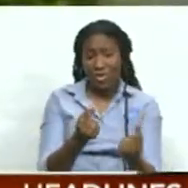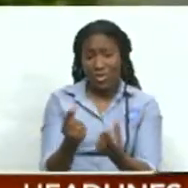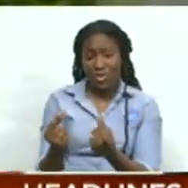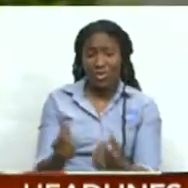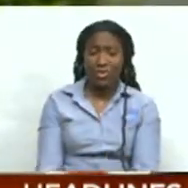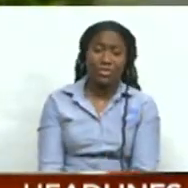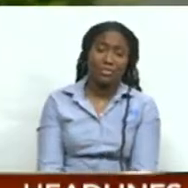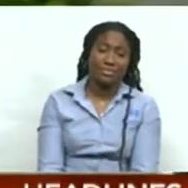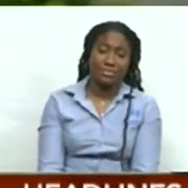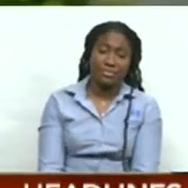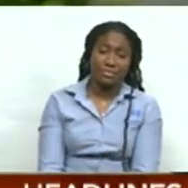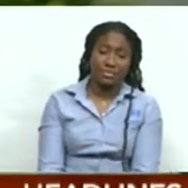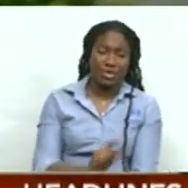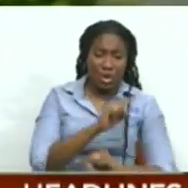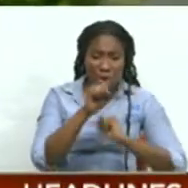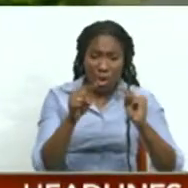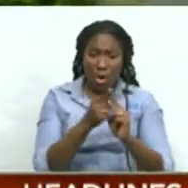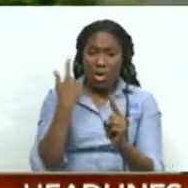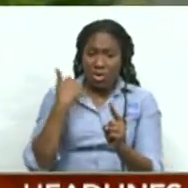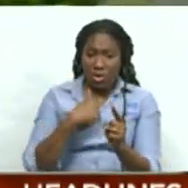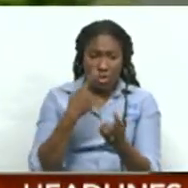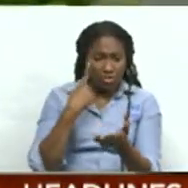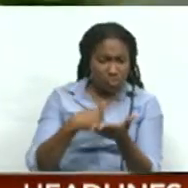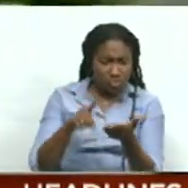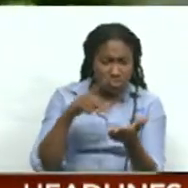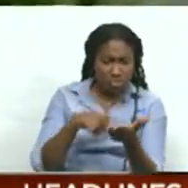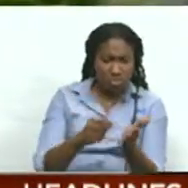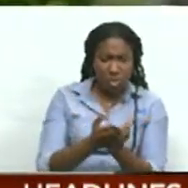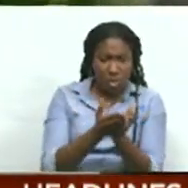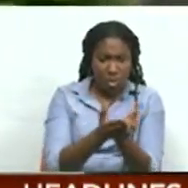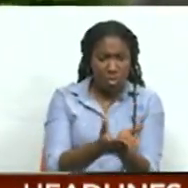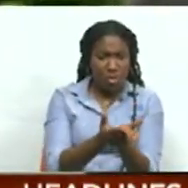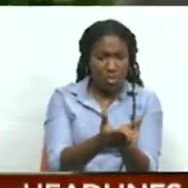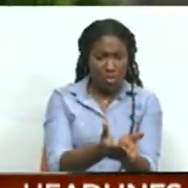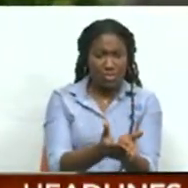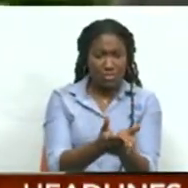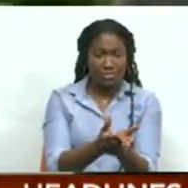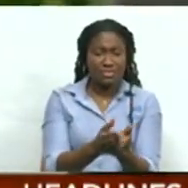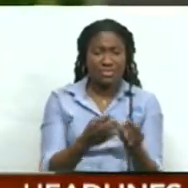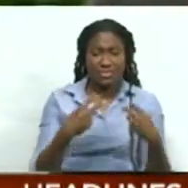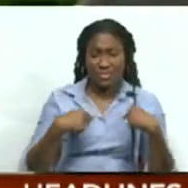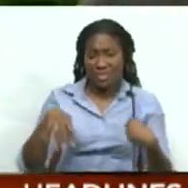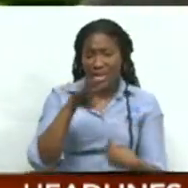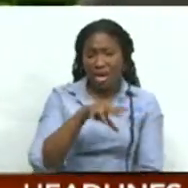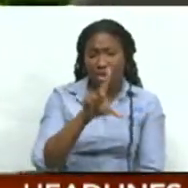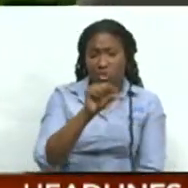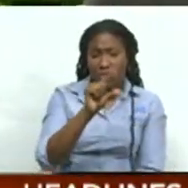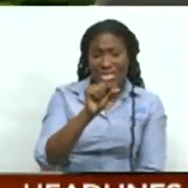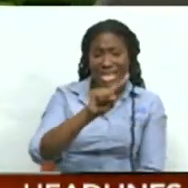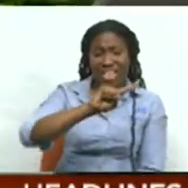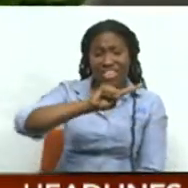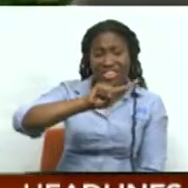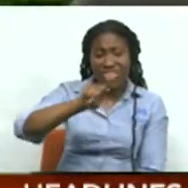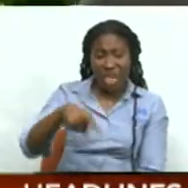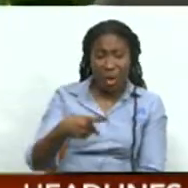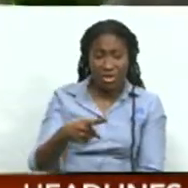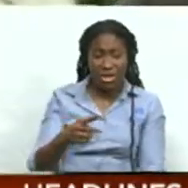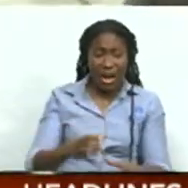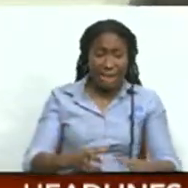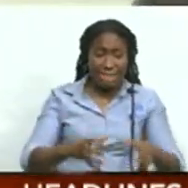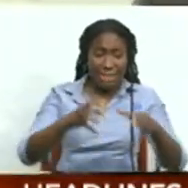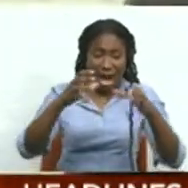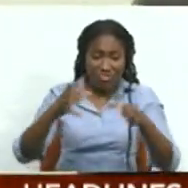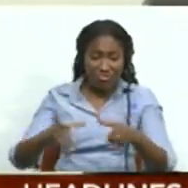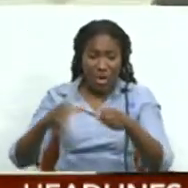Still locked into the vessel might be just around 20,000 barrels that have not leaked out as yet. And so what we are